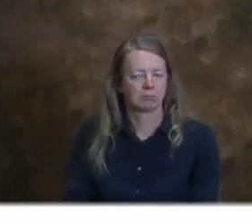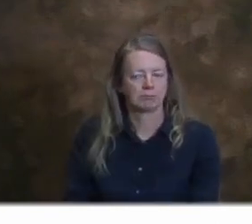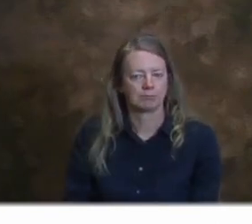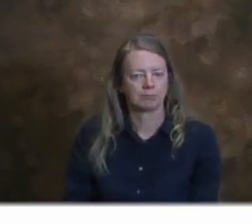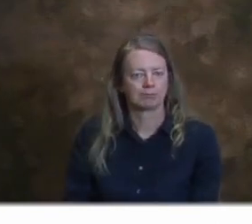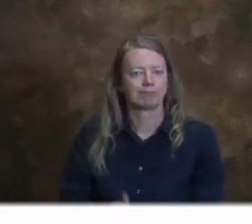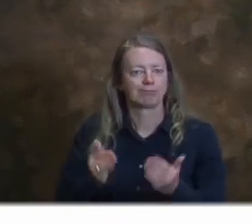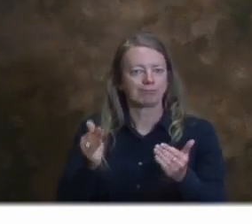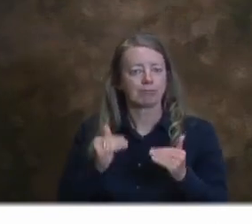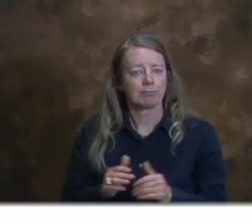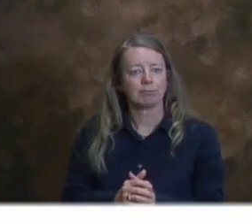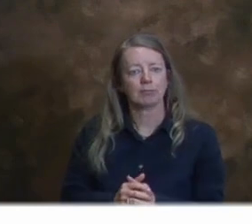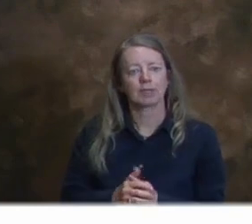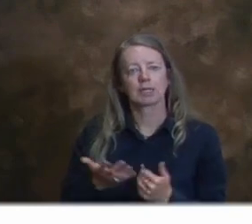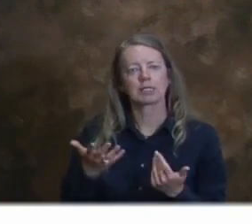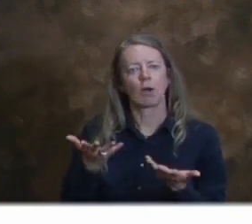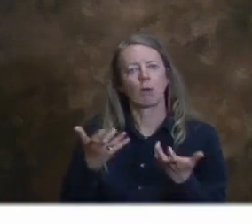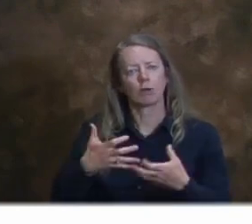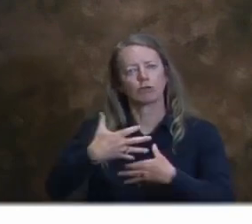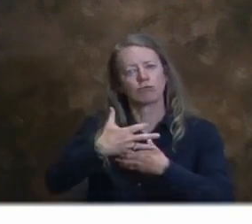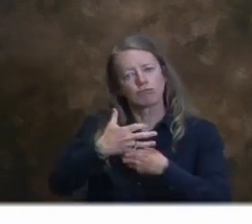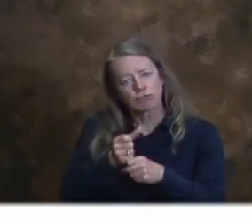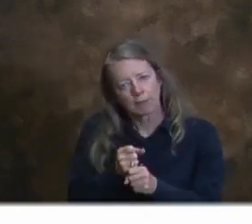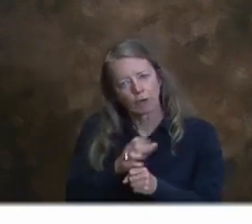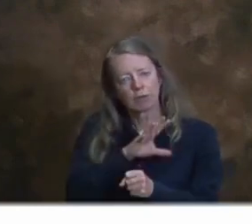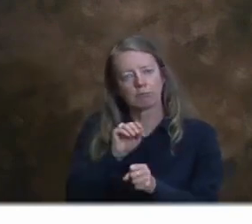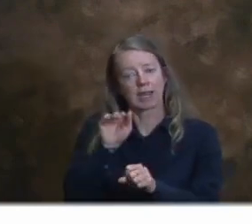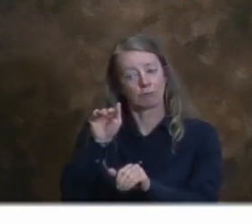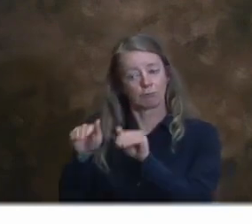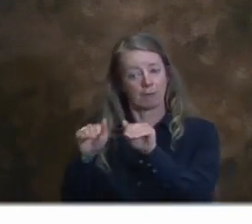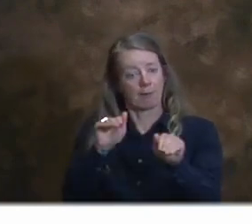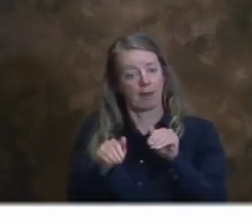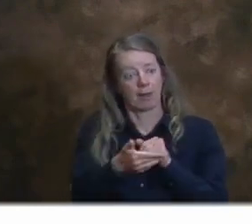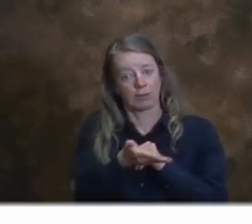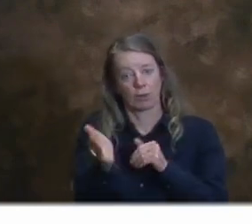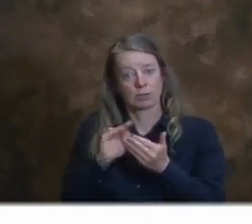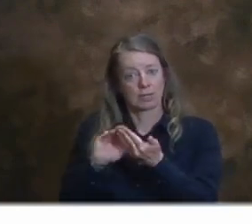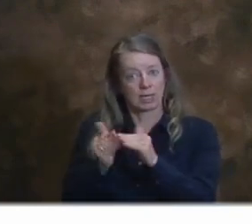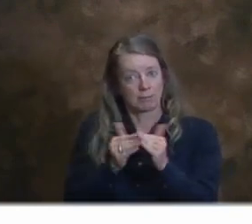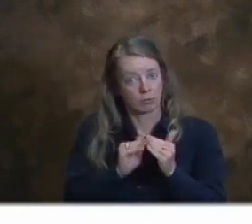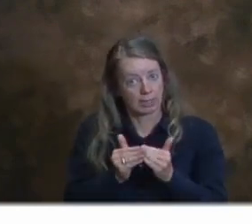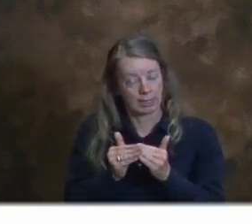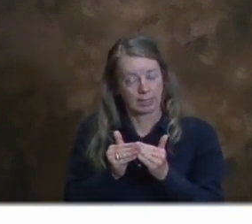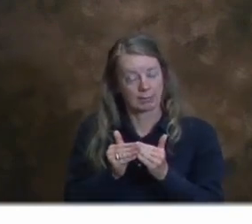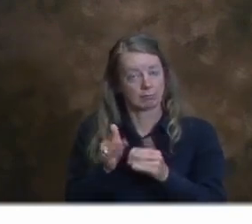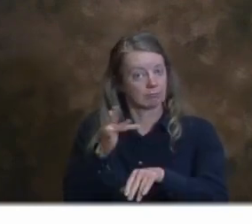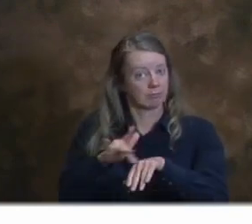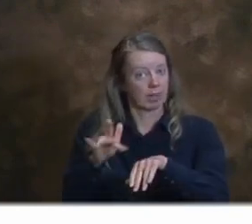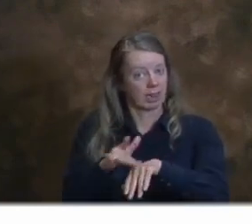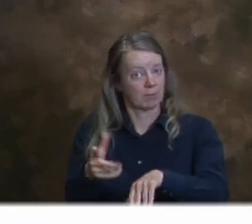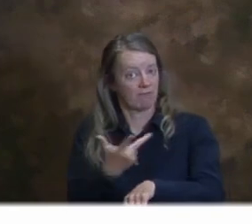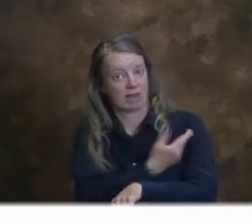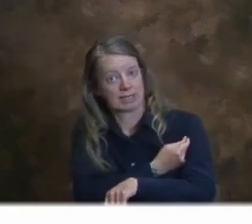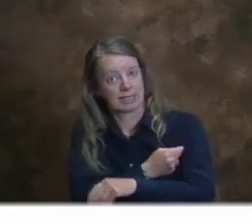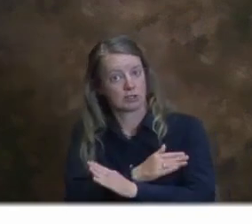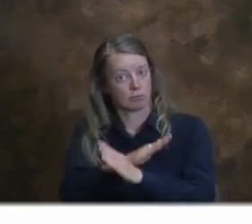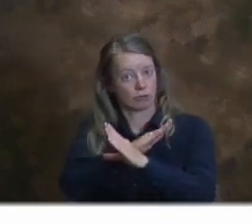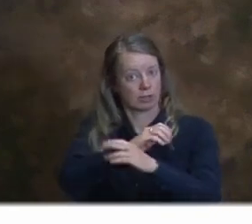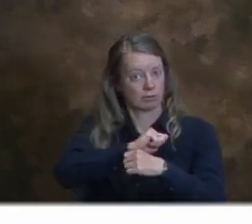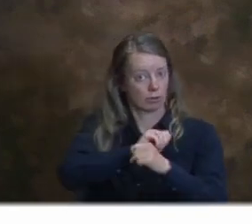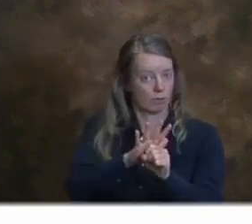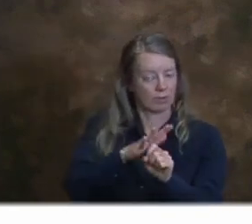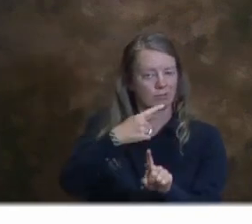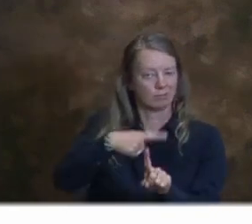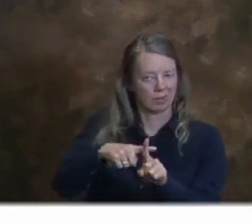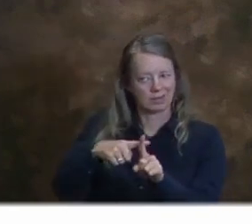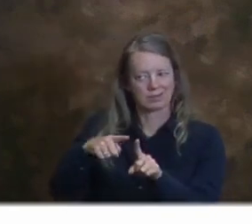Next up, I did want to give you a summary and a reminder for our community of the vaccine efforts and testing opportunities within